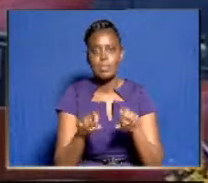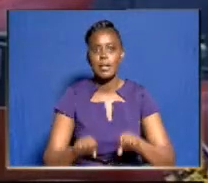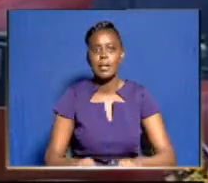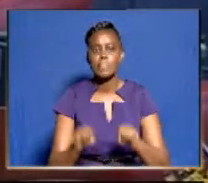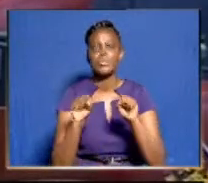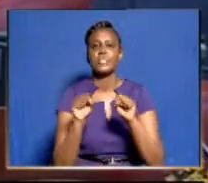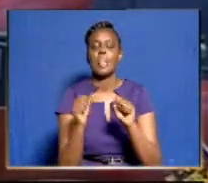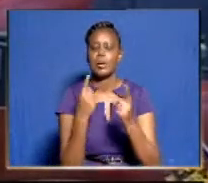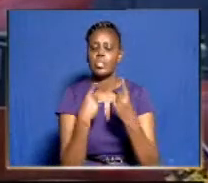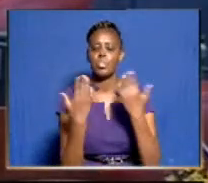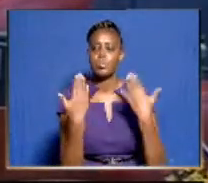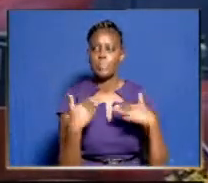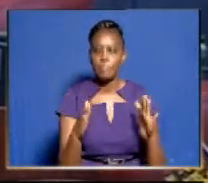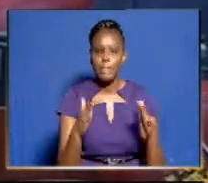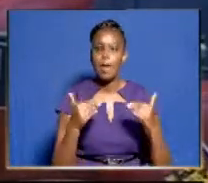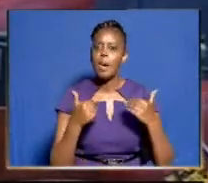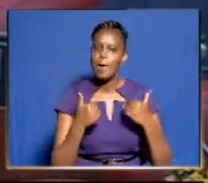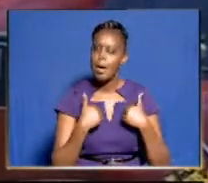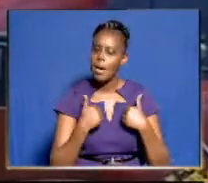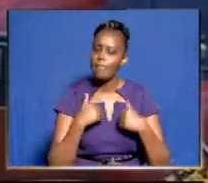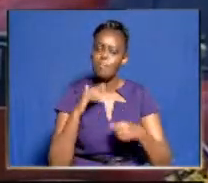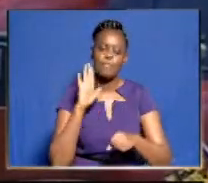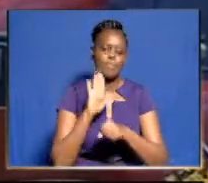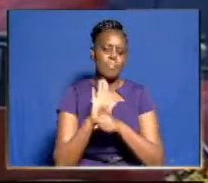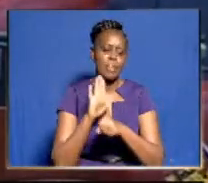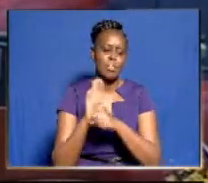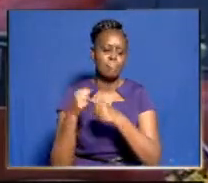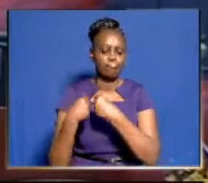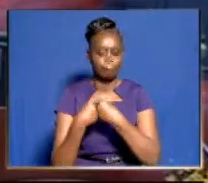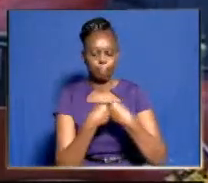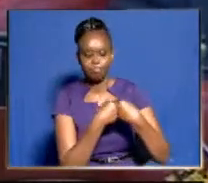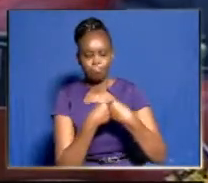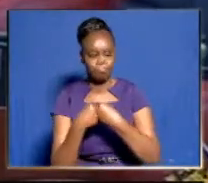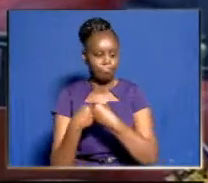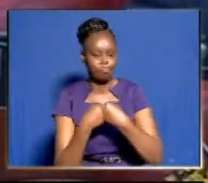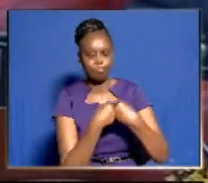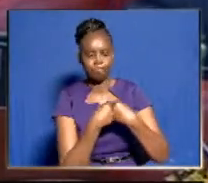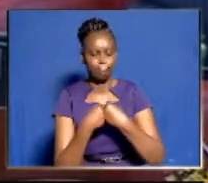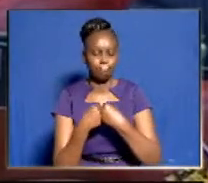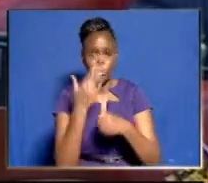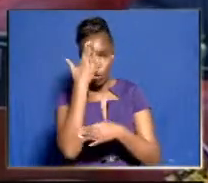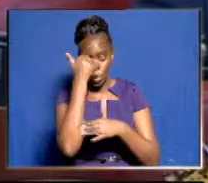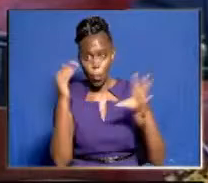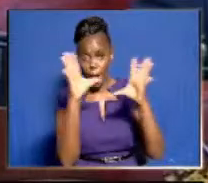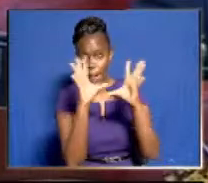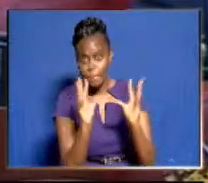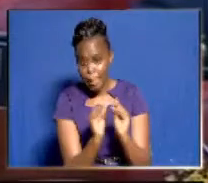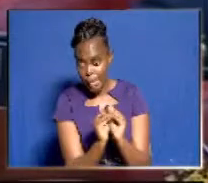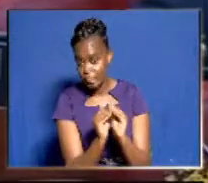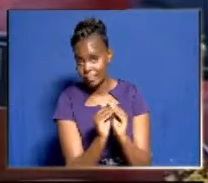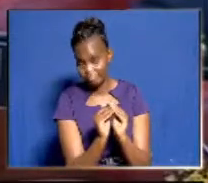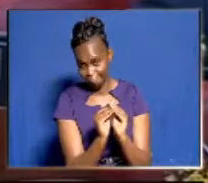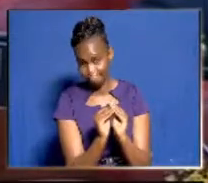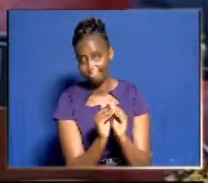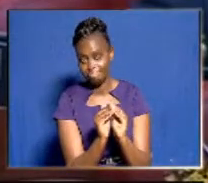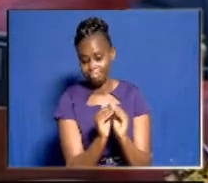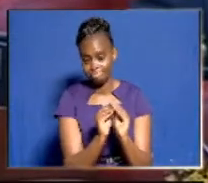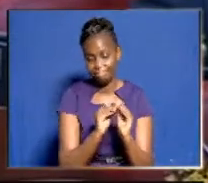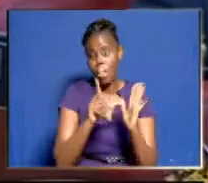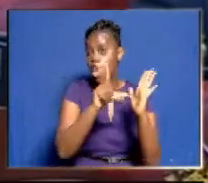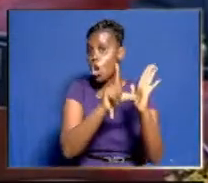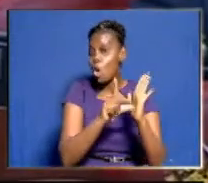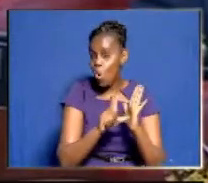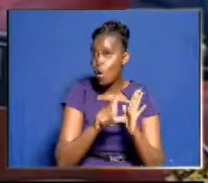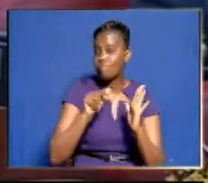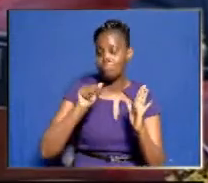has moved, we have a lot of challenges in this budget, and one of them is the pending bills.